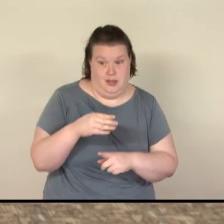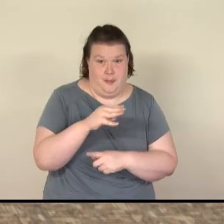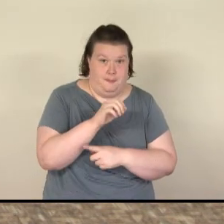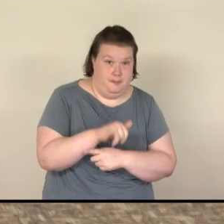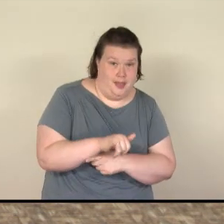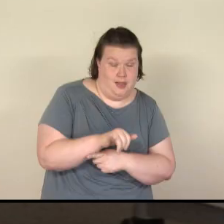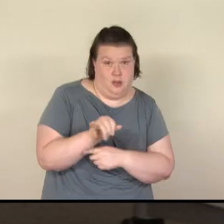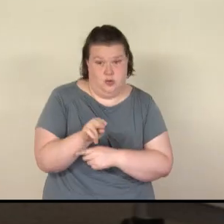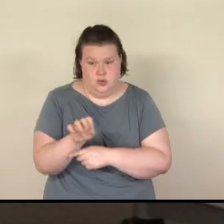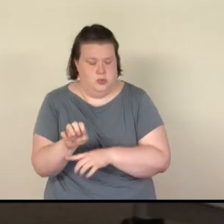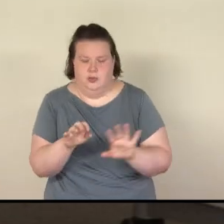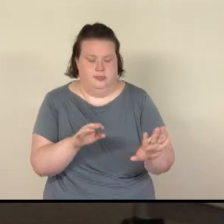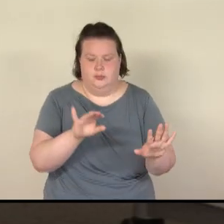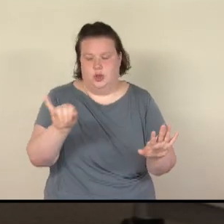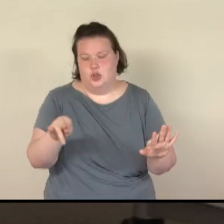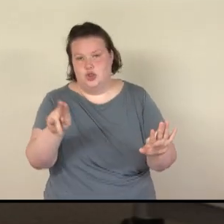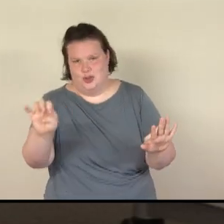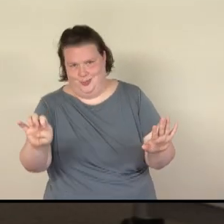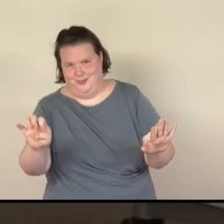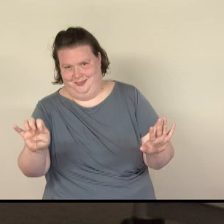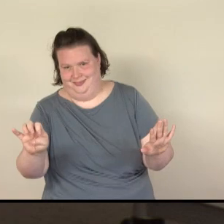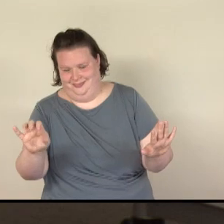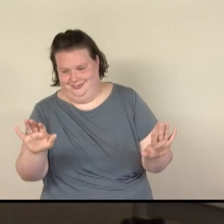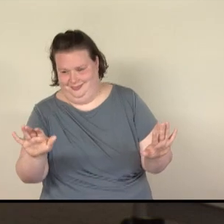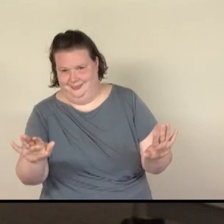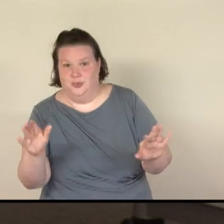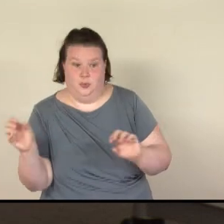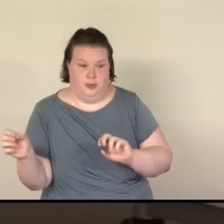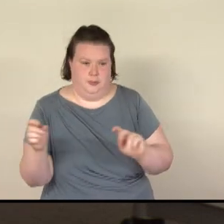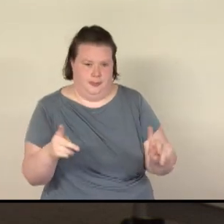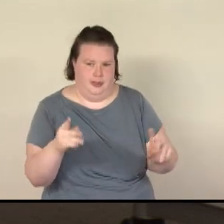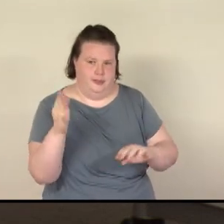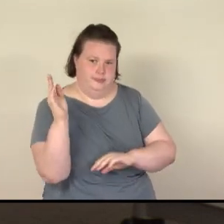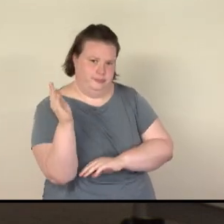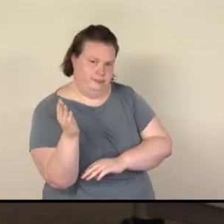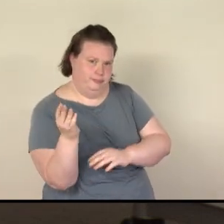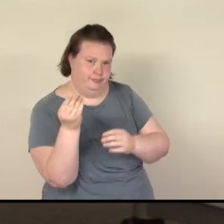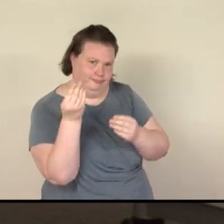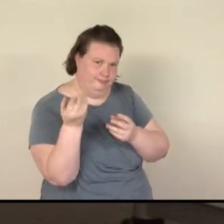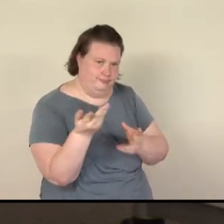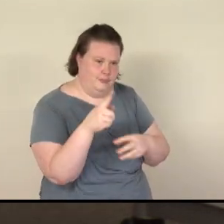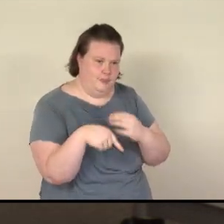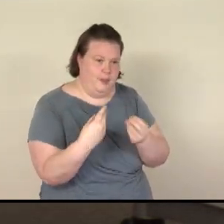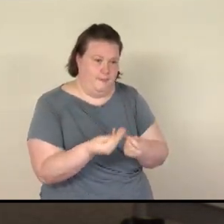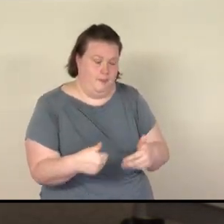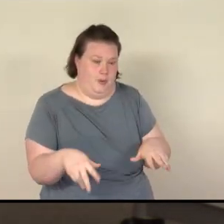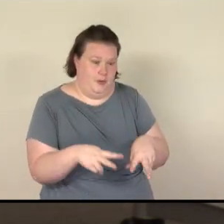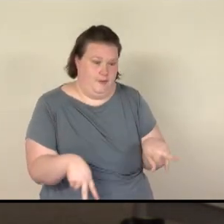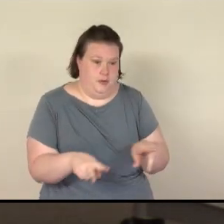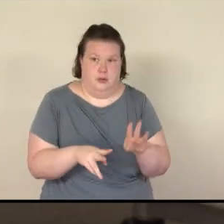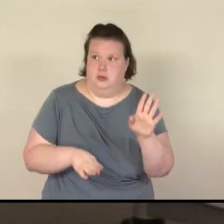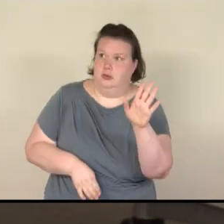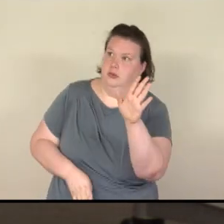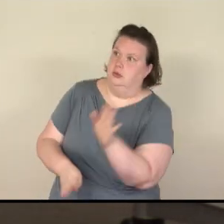June. May's an early meeting, probably with some information about our property values. They're